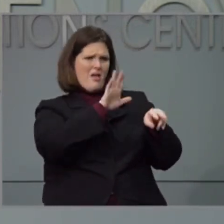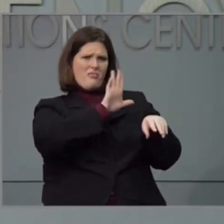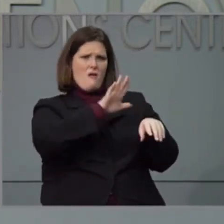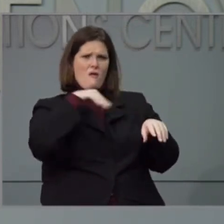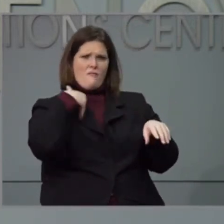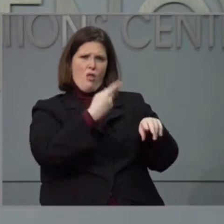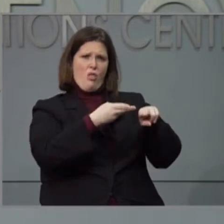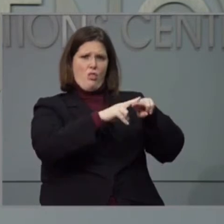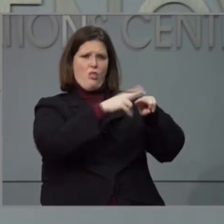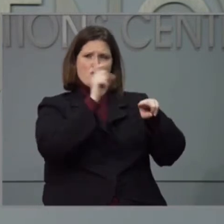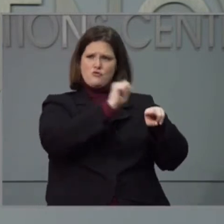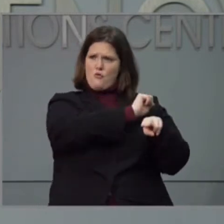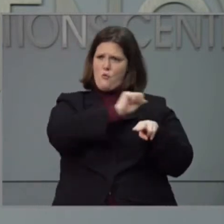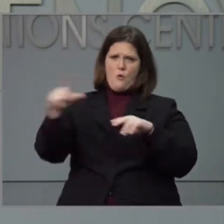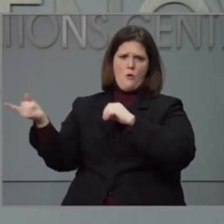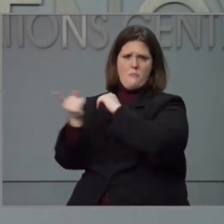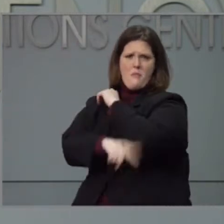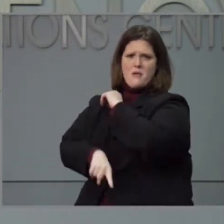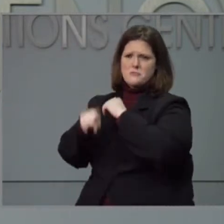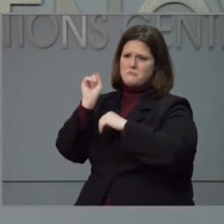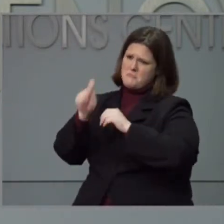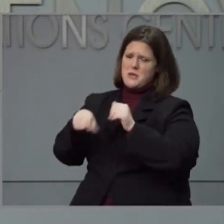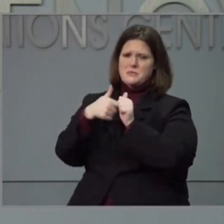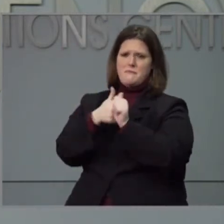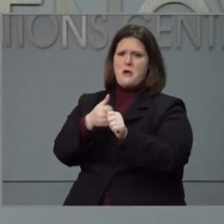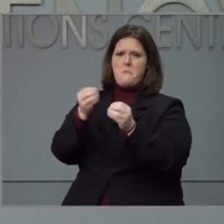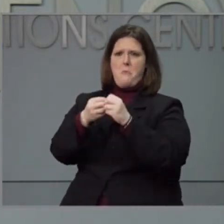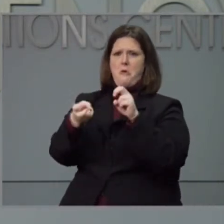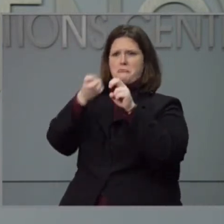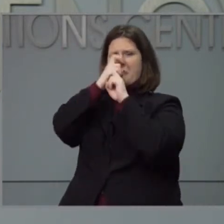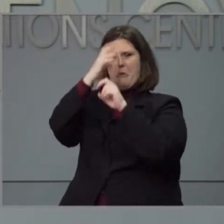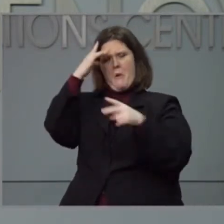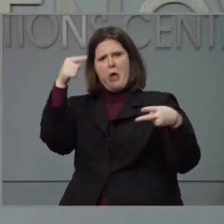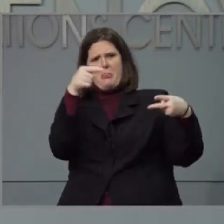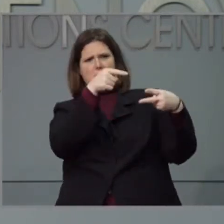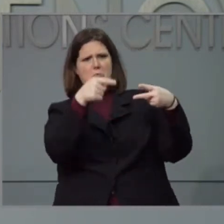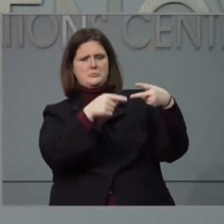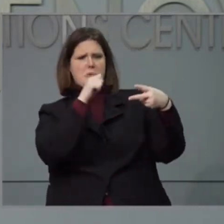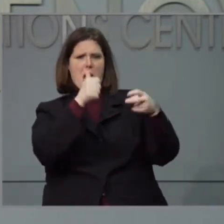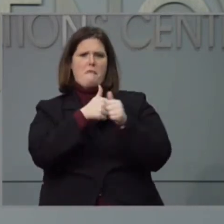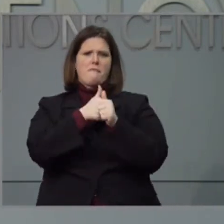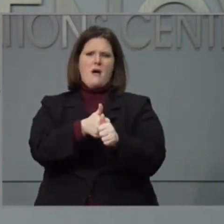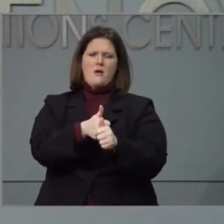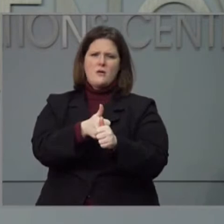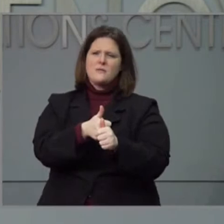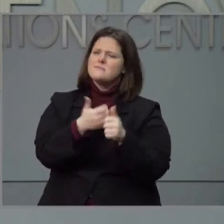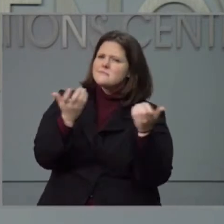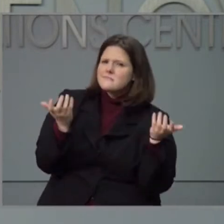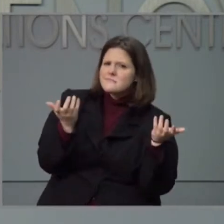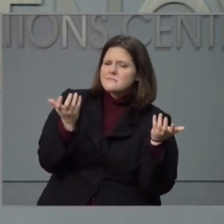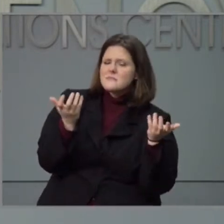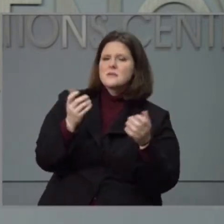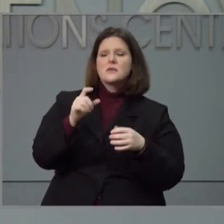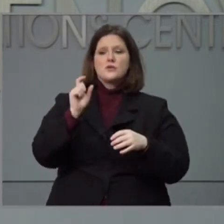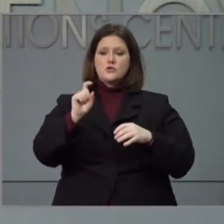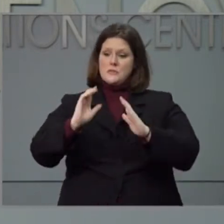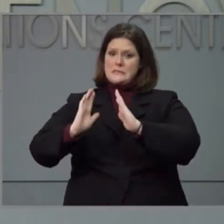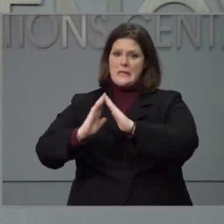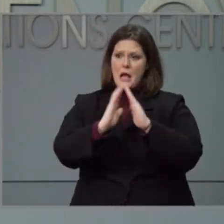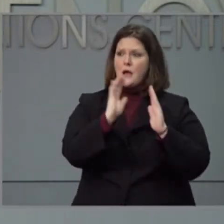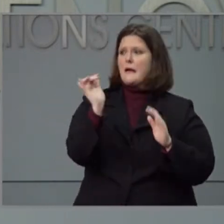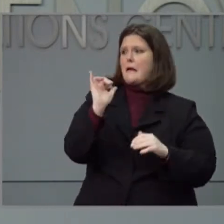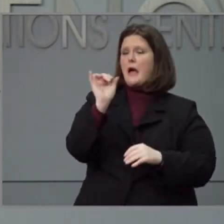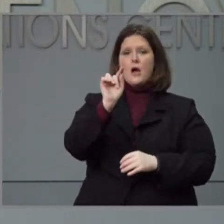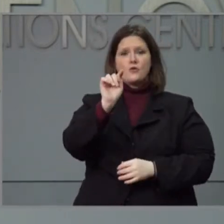data? Is it being influenced by these certain areas? And what should people living in these urban areas, the suburban areas, the Triangle and